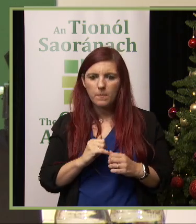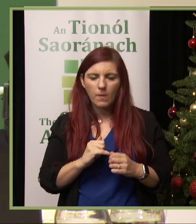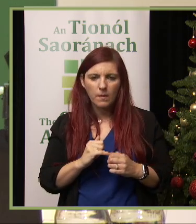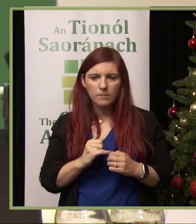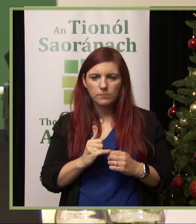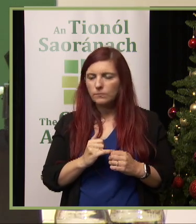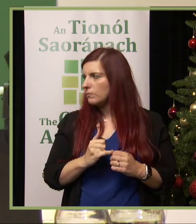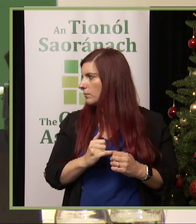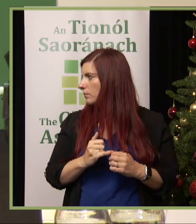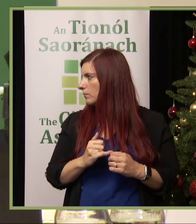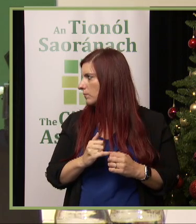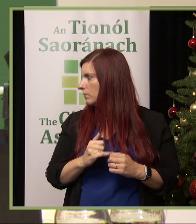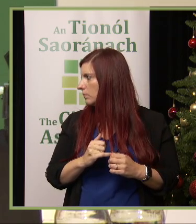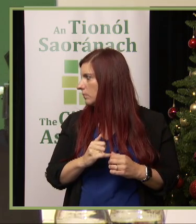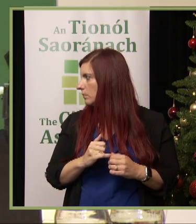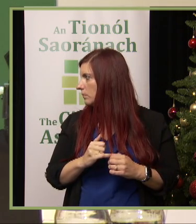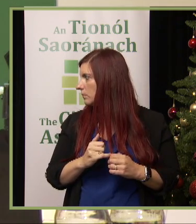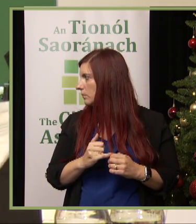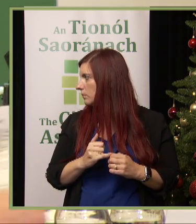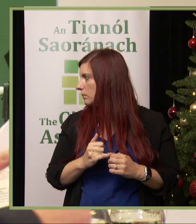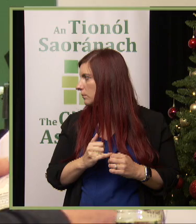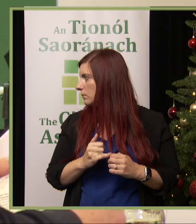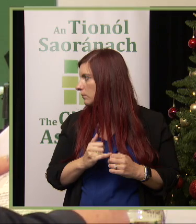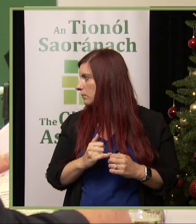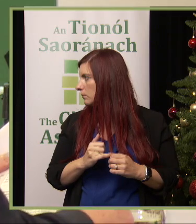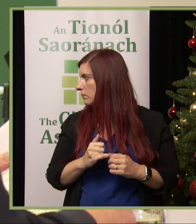And we'll give that to, so